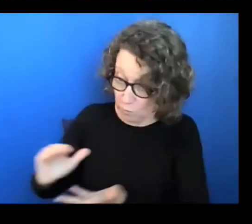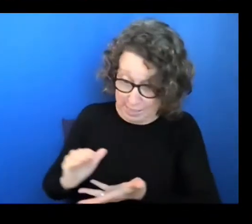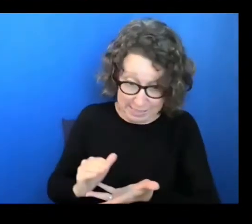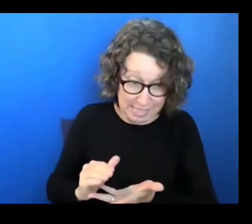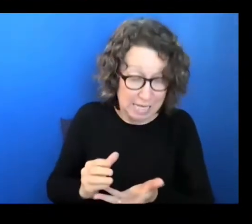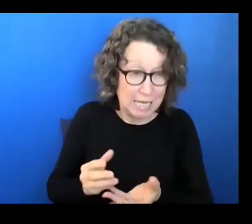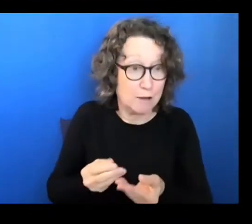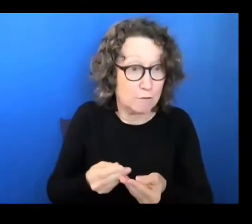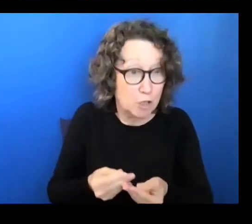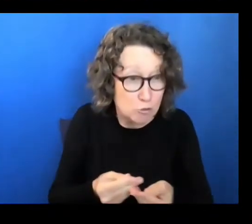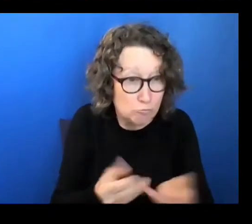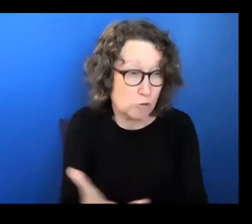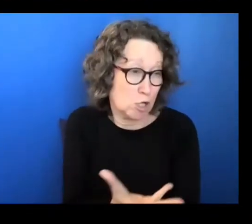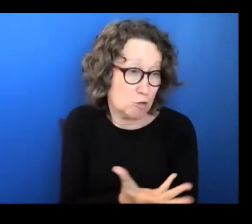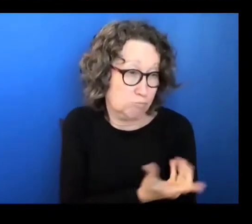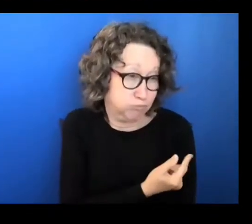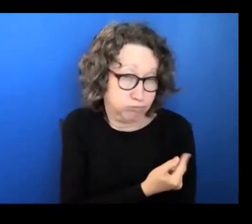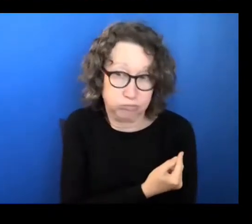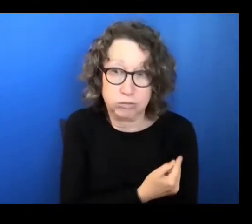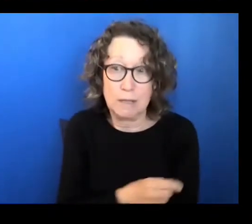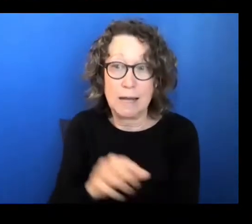we have achieved a